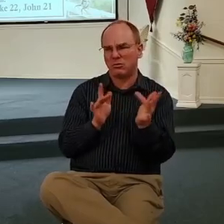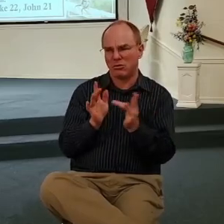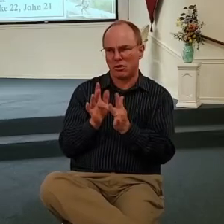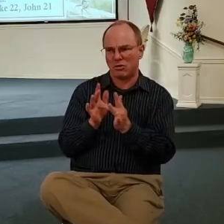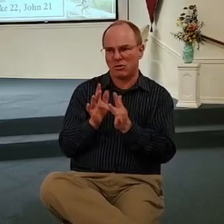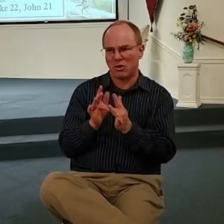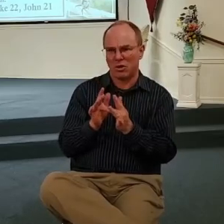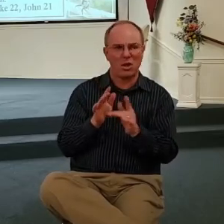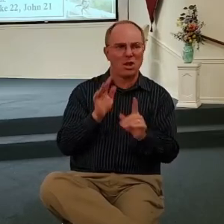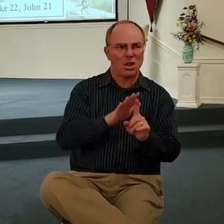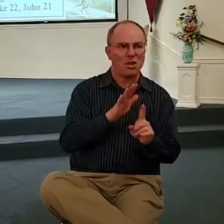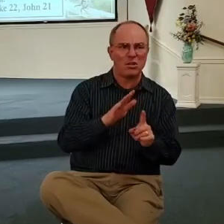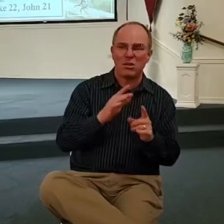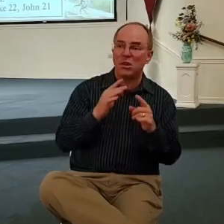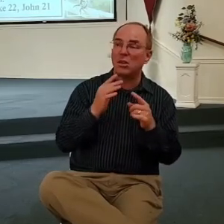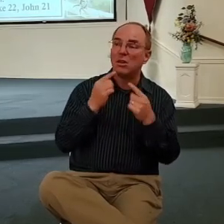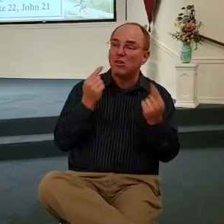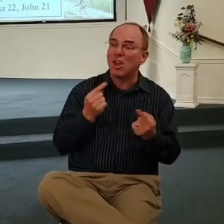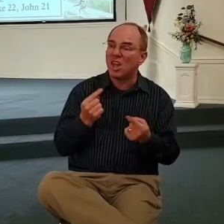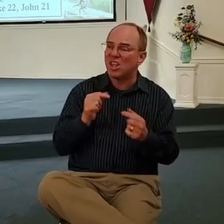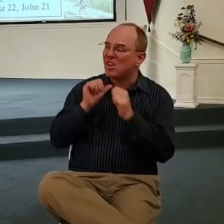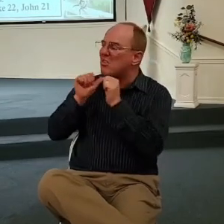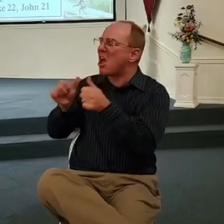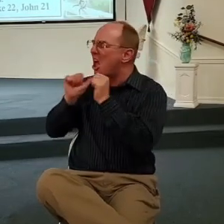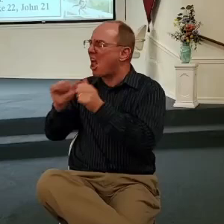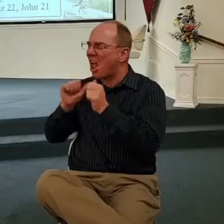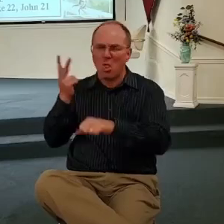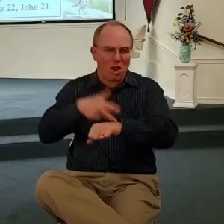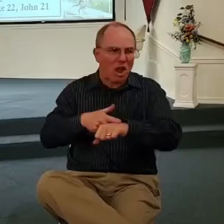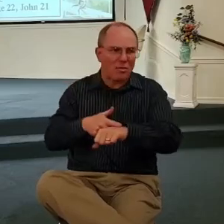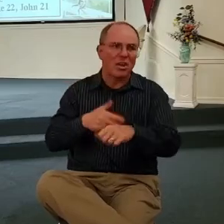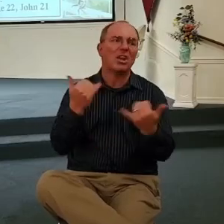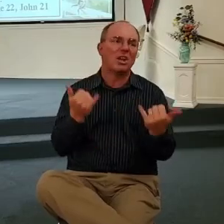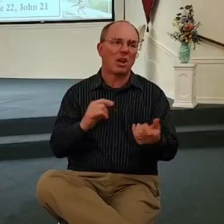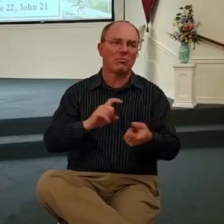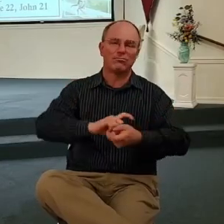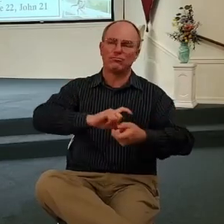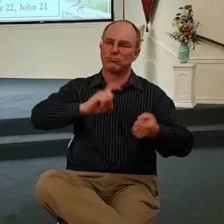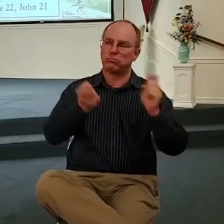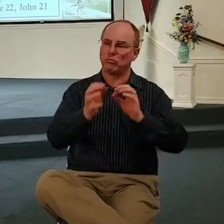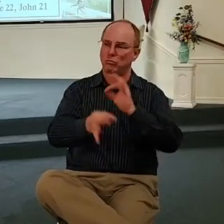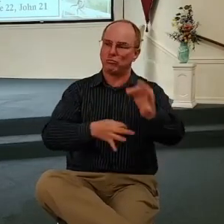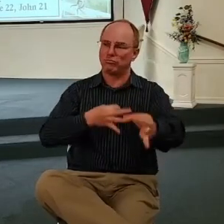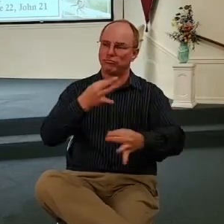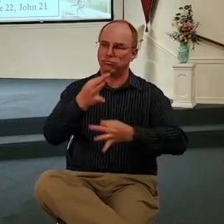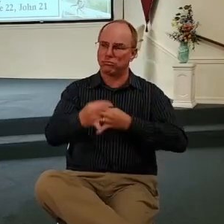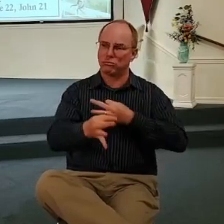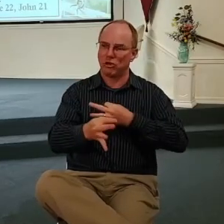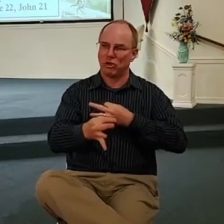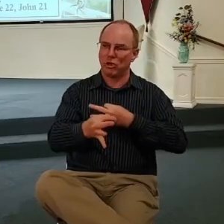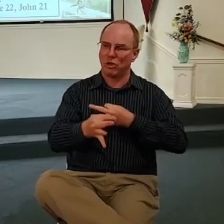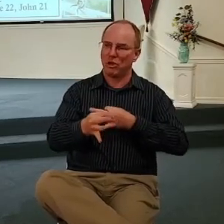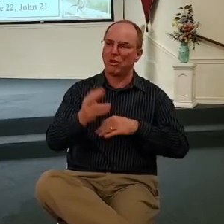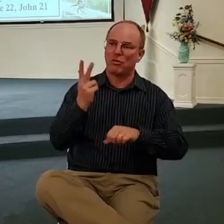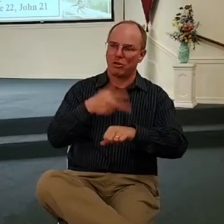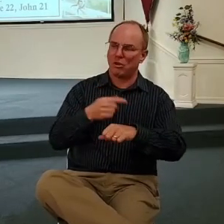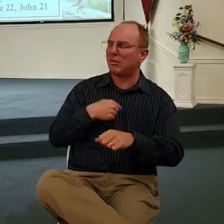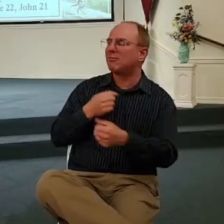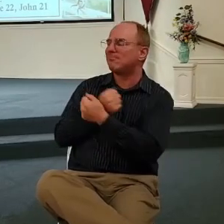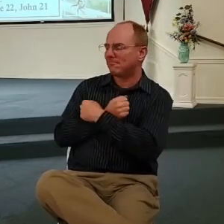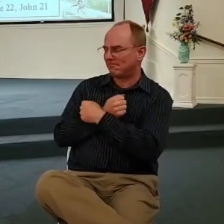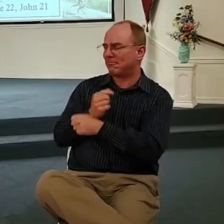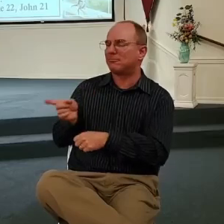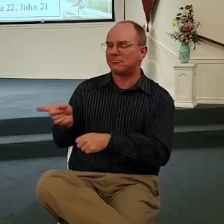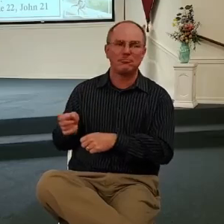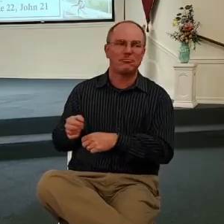And twice, Jesus' response, 3 times, Jesus' response is,